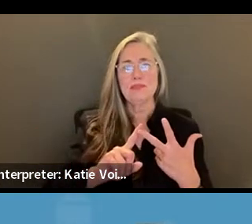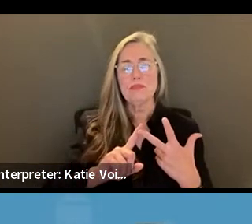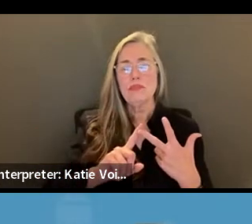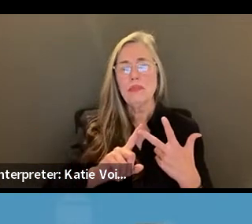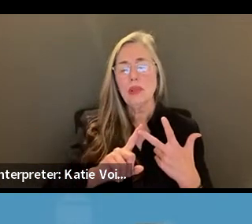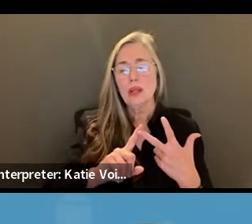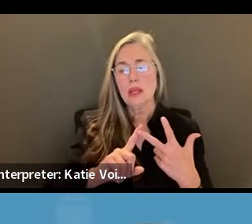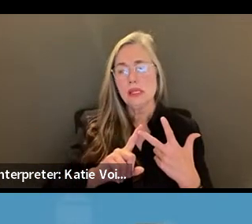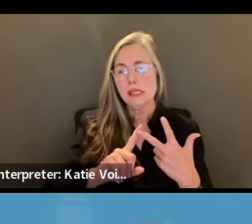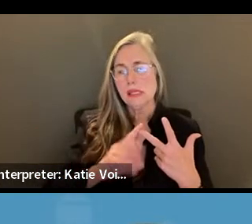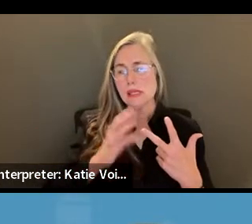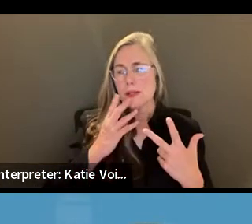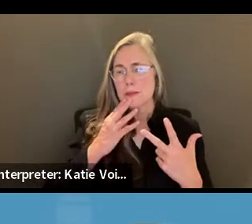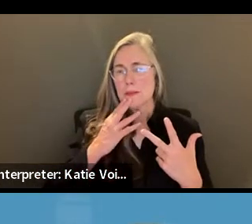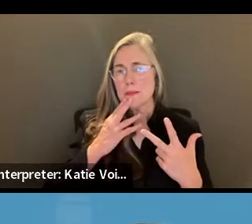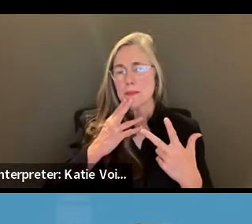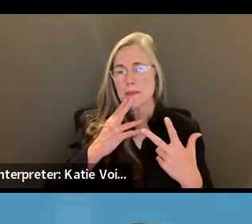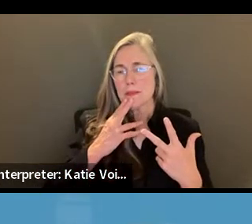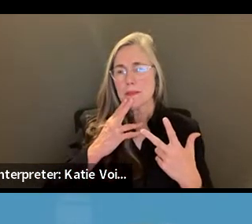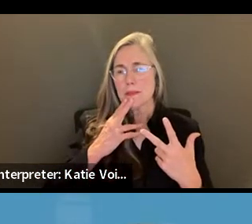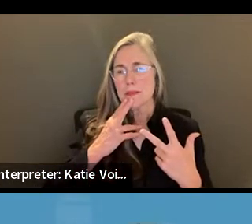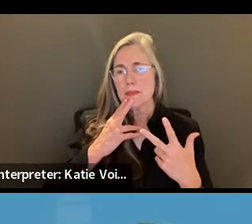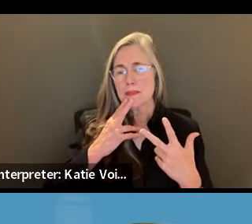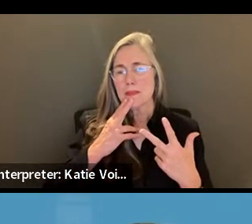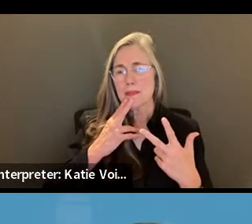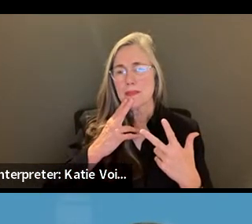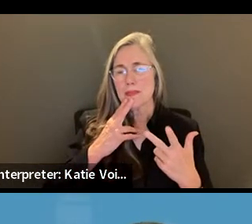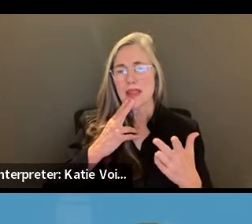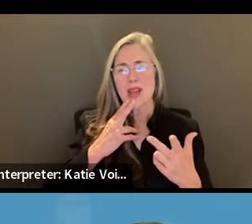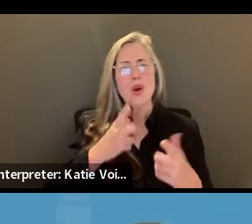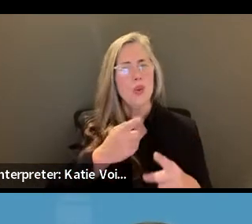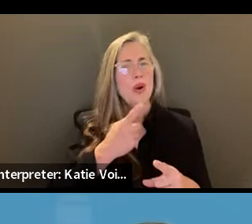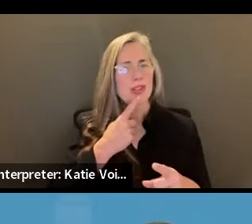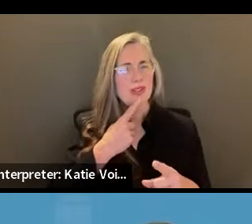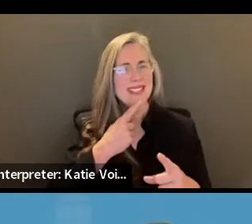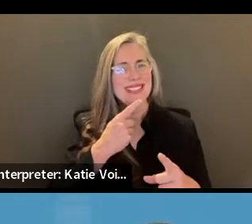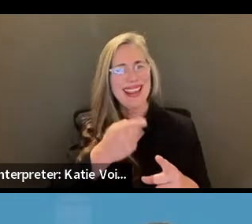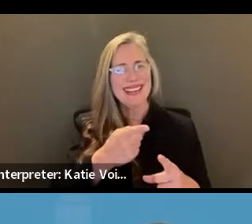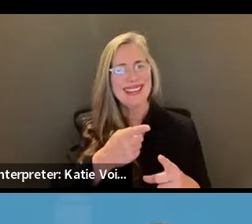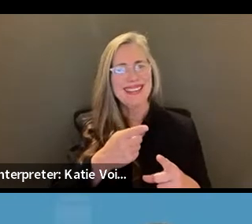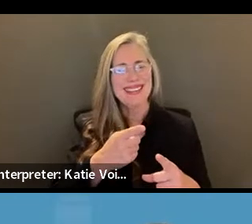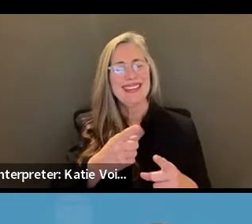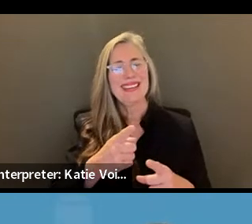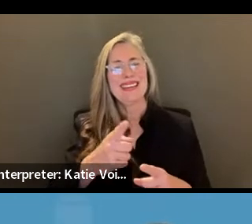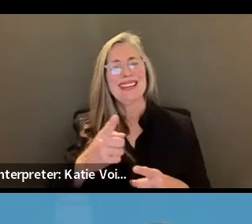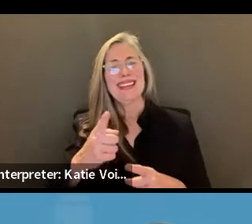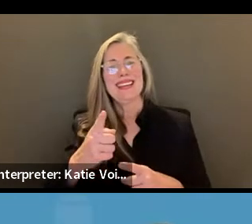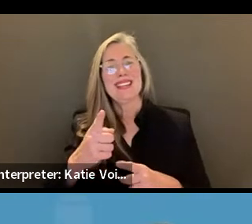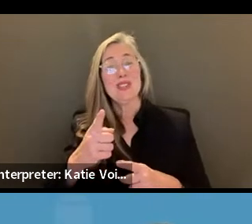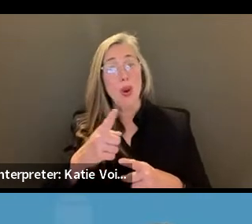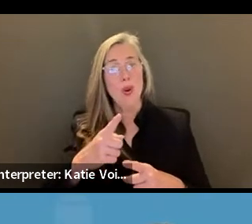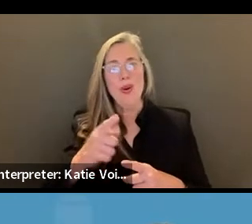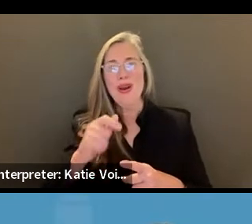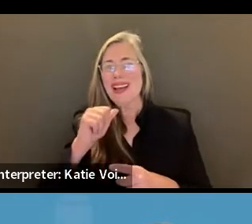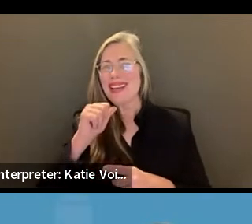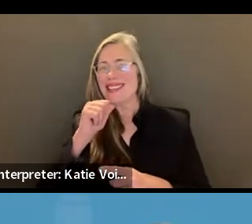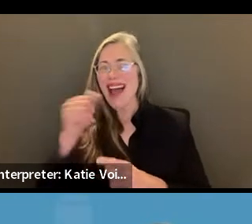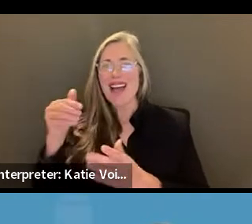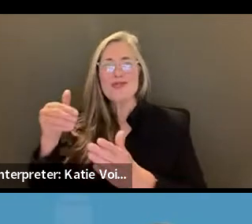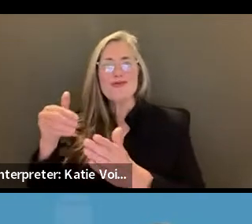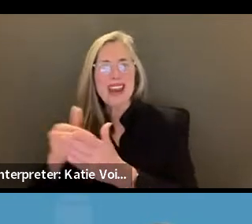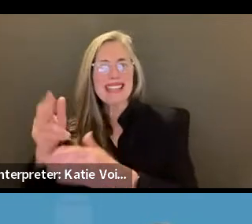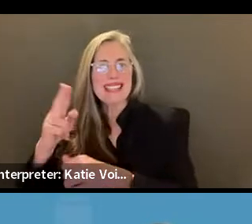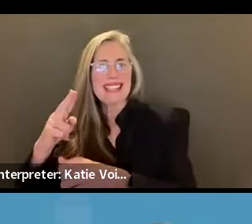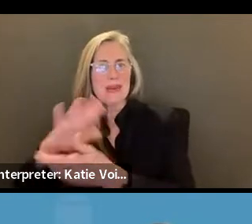that's like normal. Basically what you're saying is normalizing intervention. So Correct. it's not a